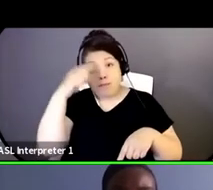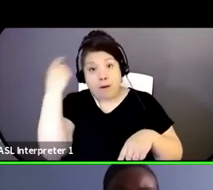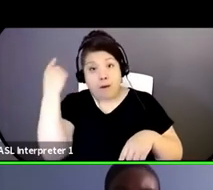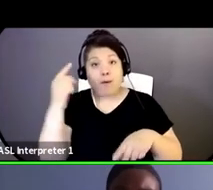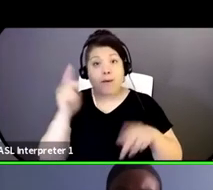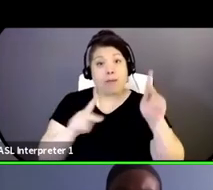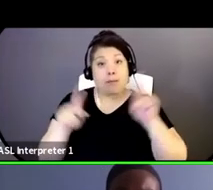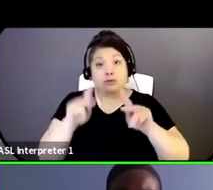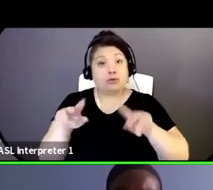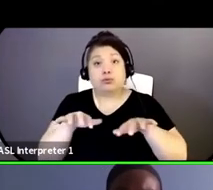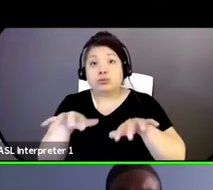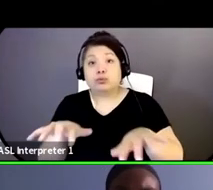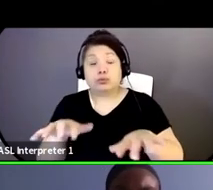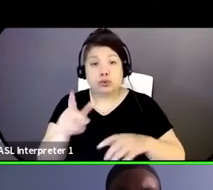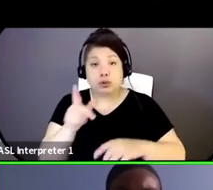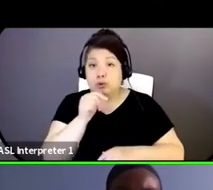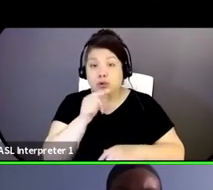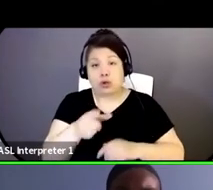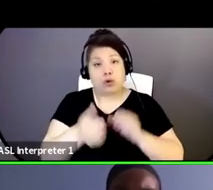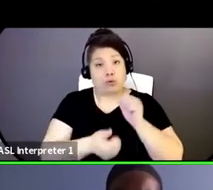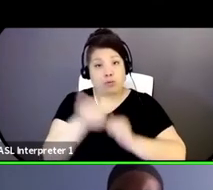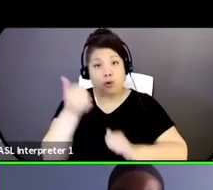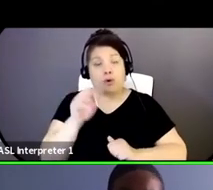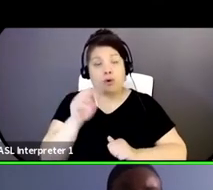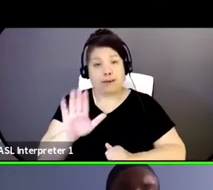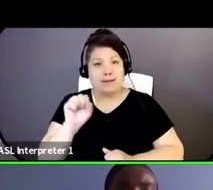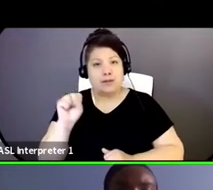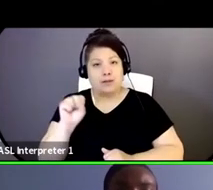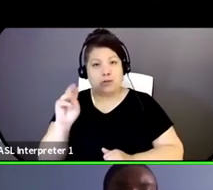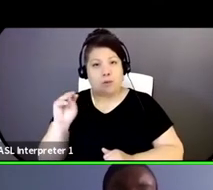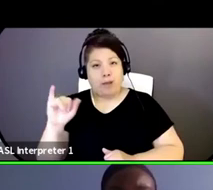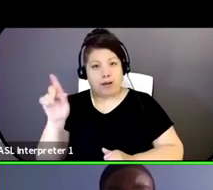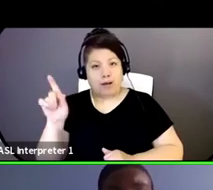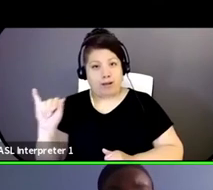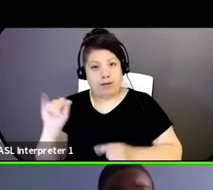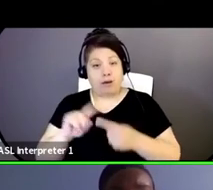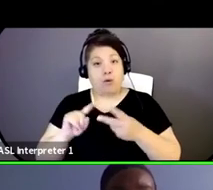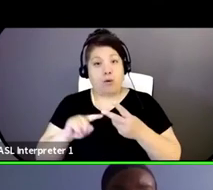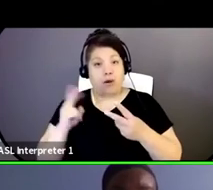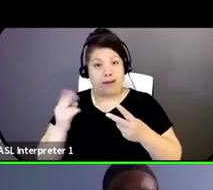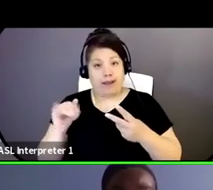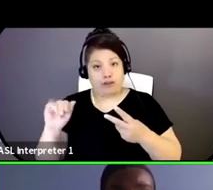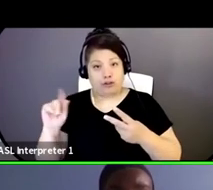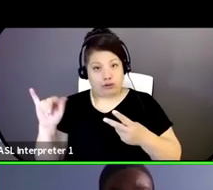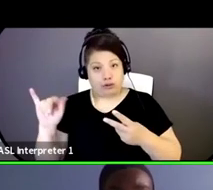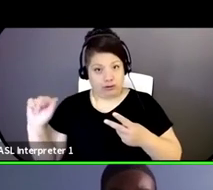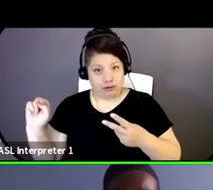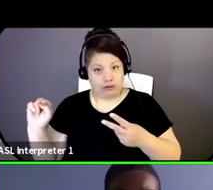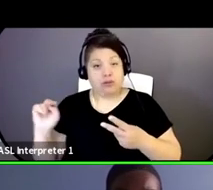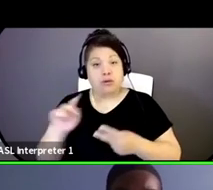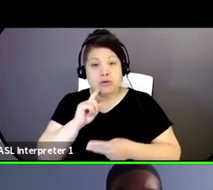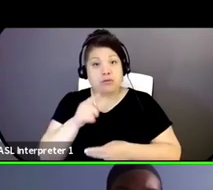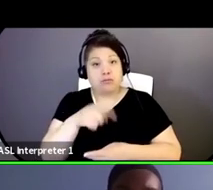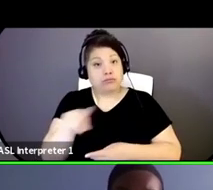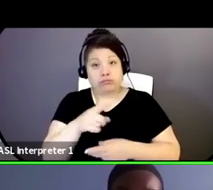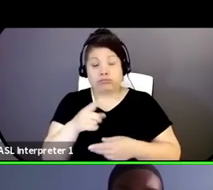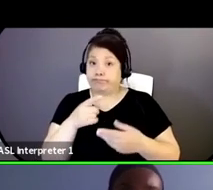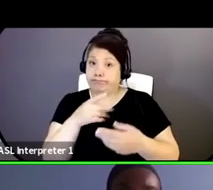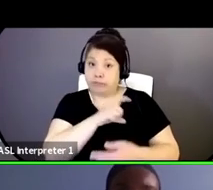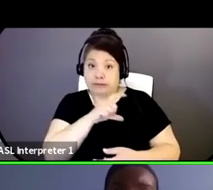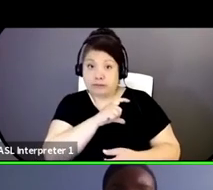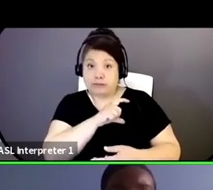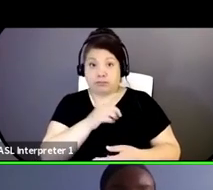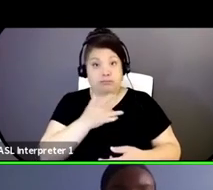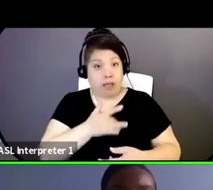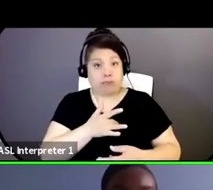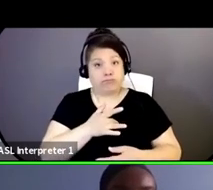majority Somali and Haitian. These are people who are racially profiled by police, and